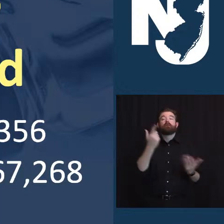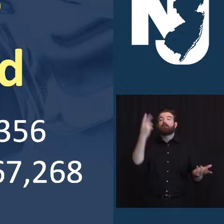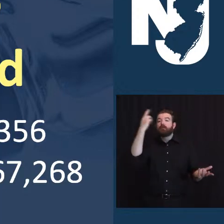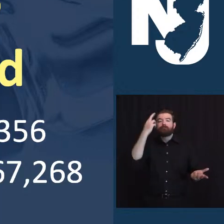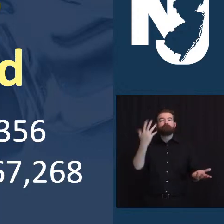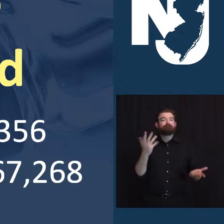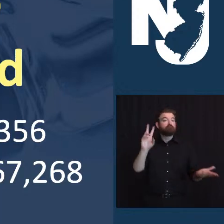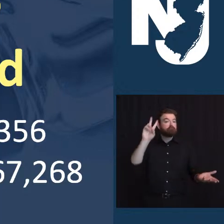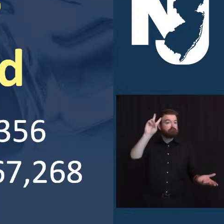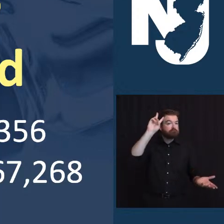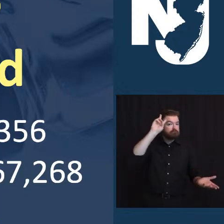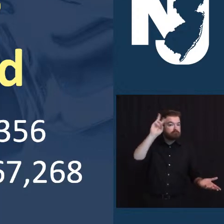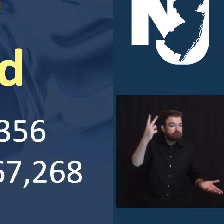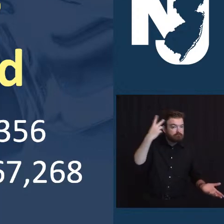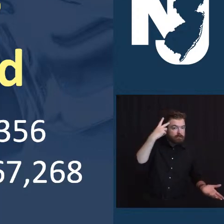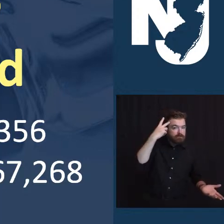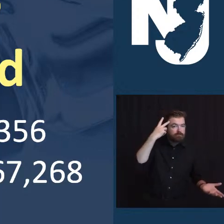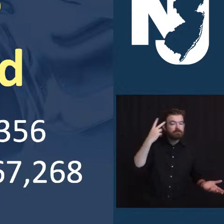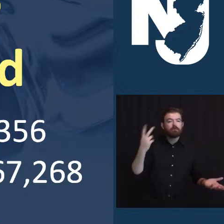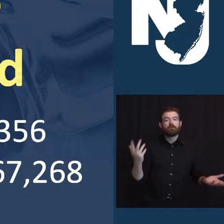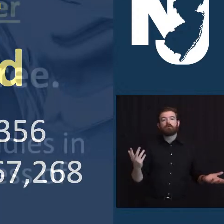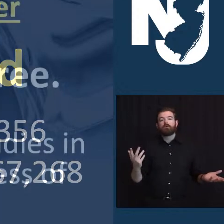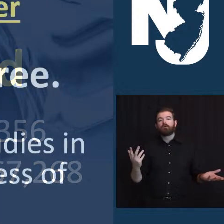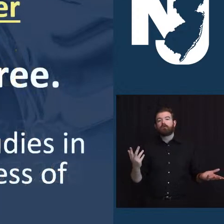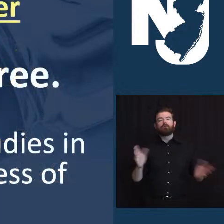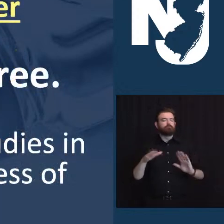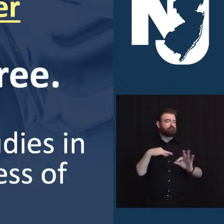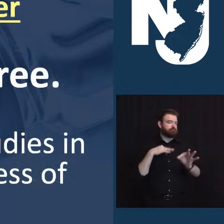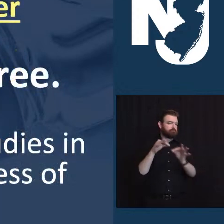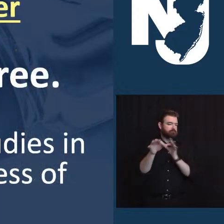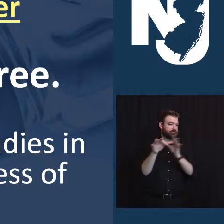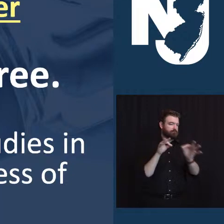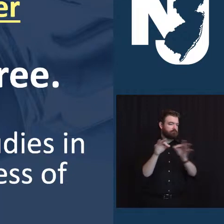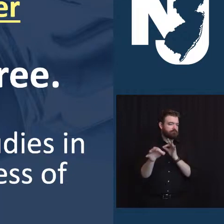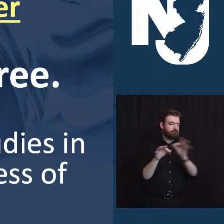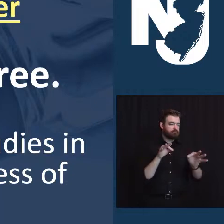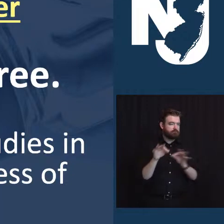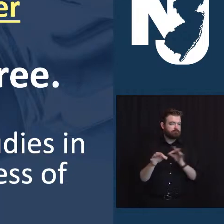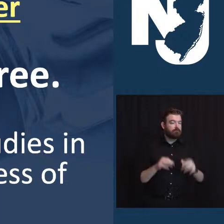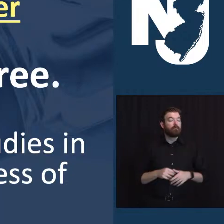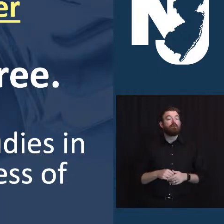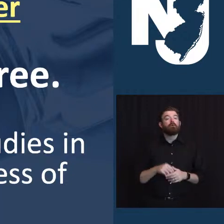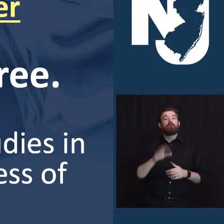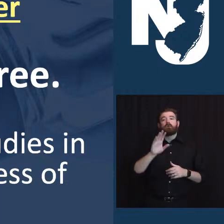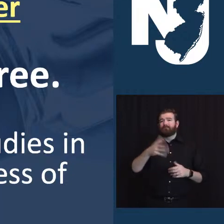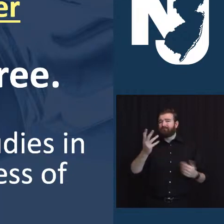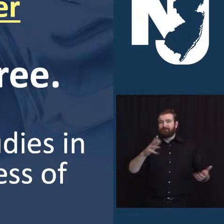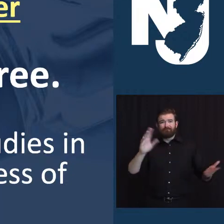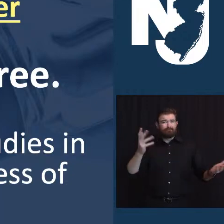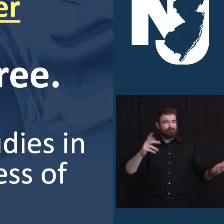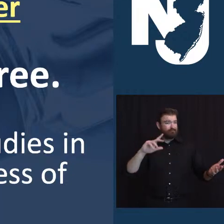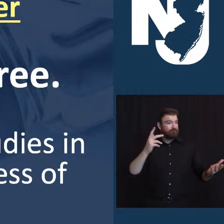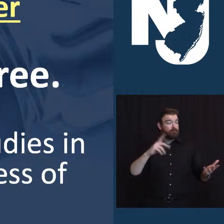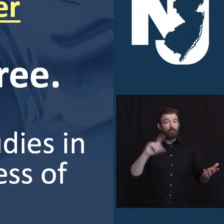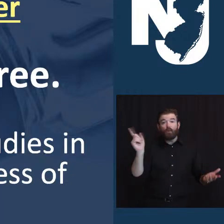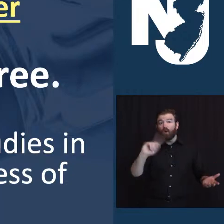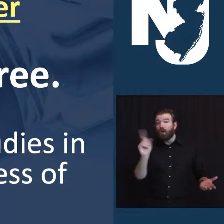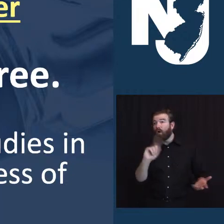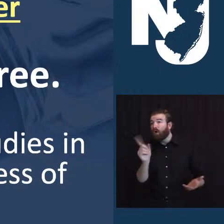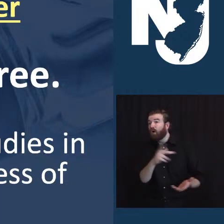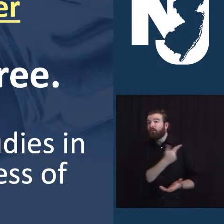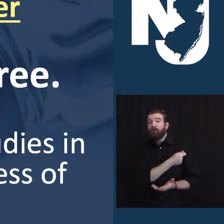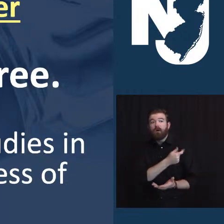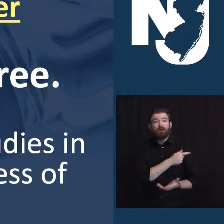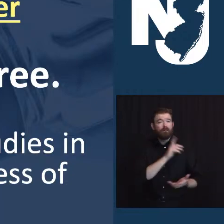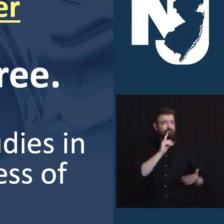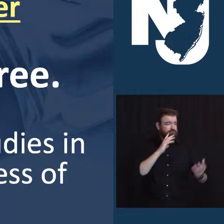a couple of those, if it's okay. First, there are lots of places you can go. There are more than 1,700